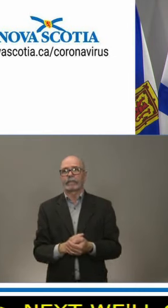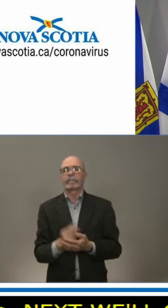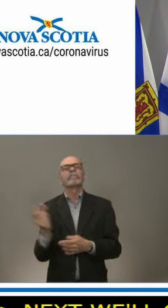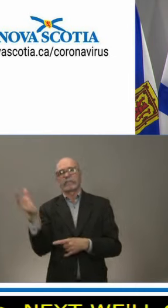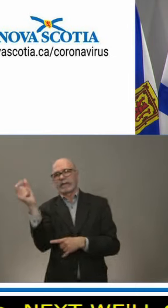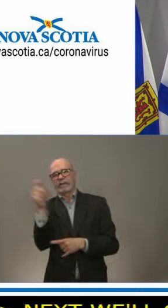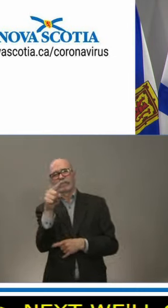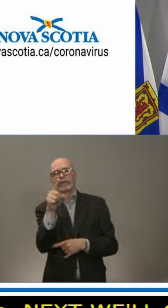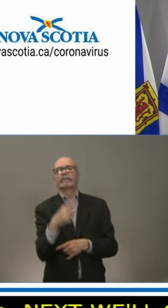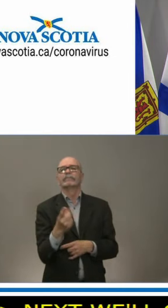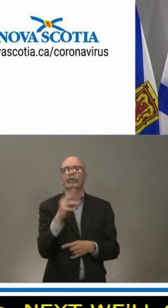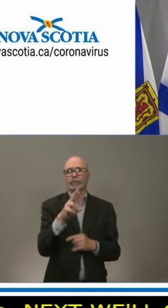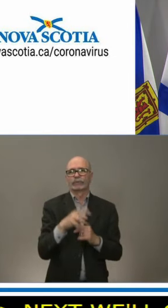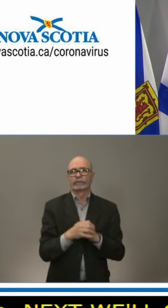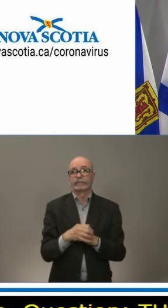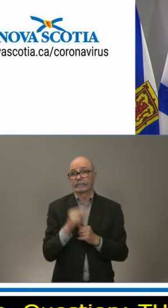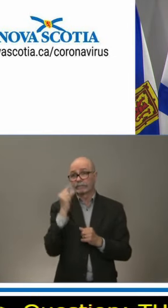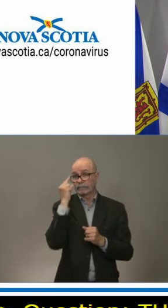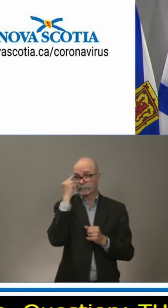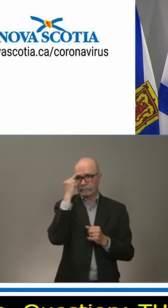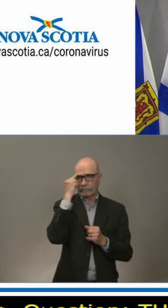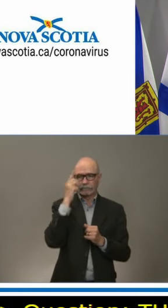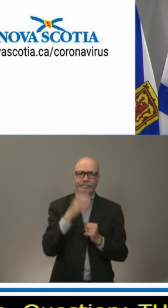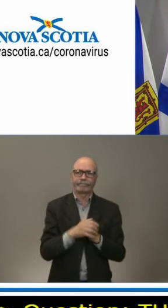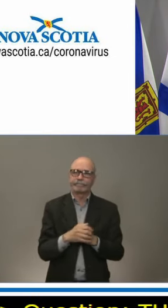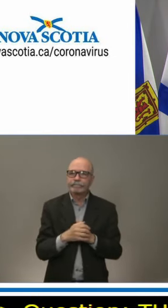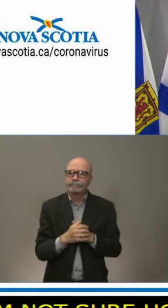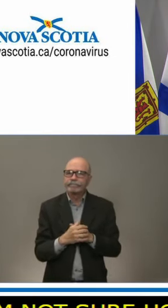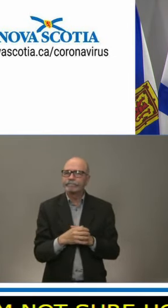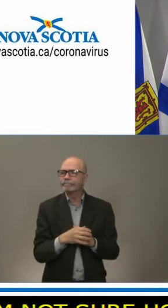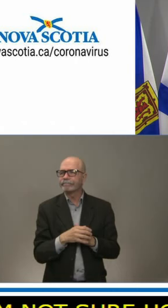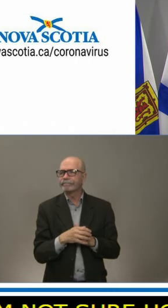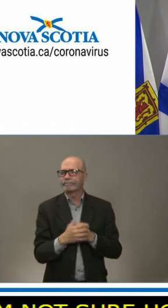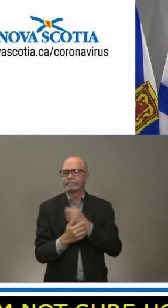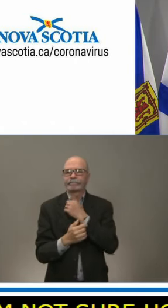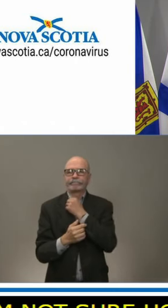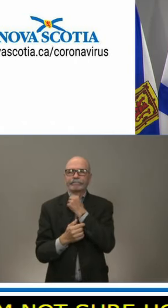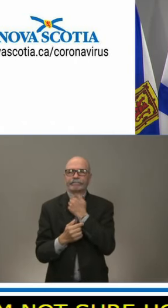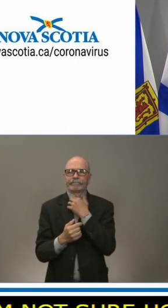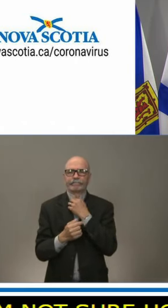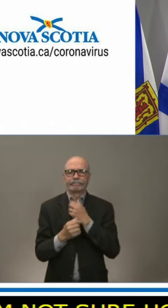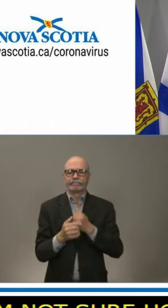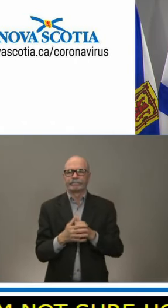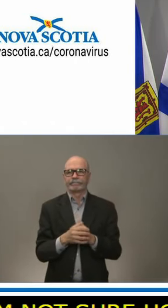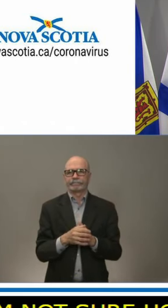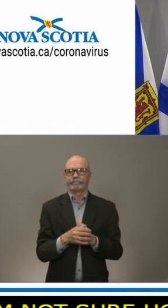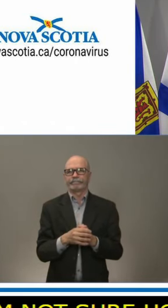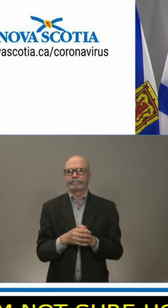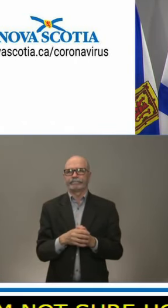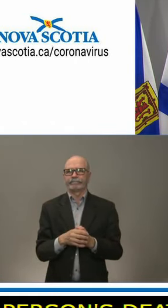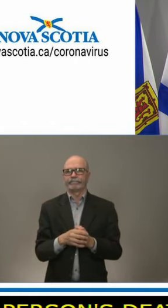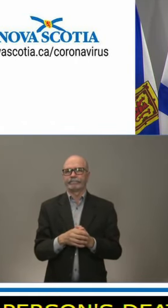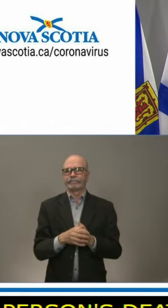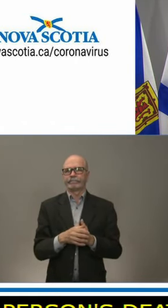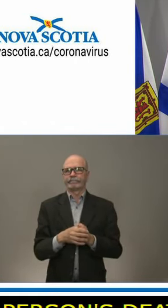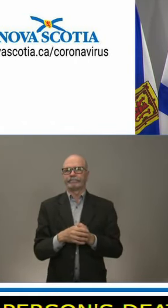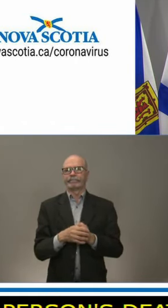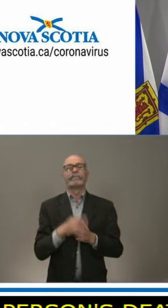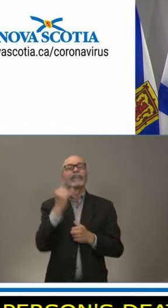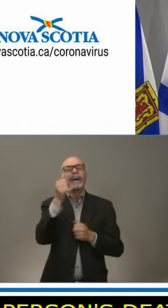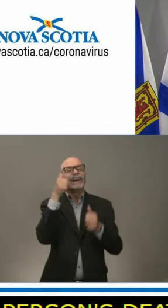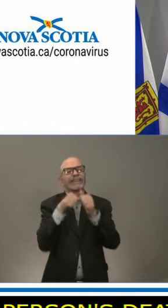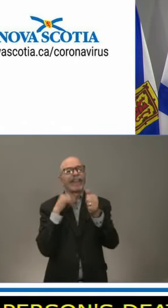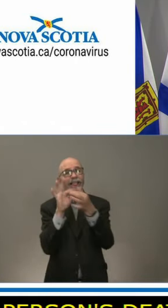a person's death. You said that you're not going to go into details, but this kind of thing does raise concerns in